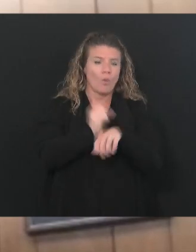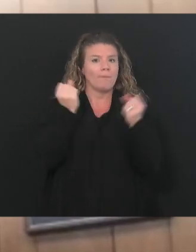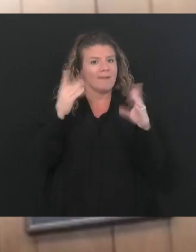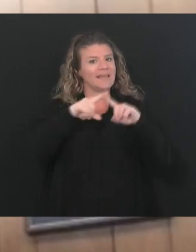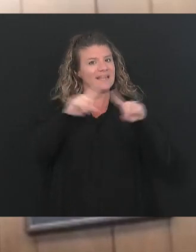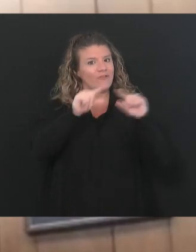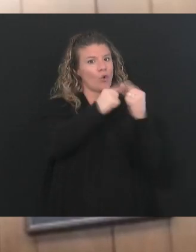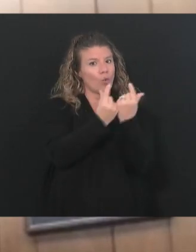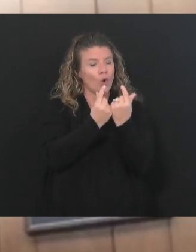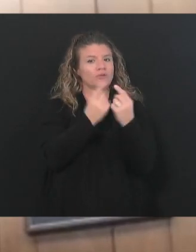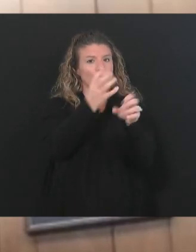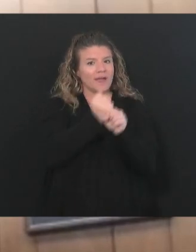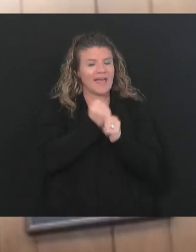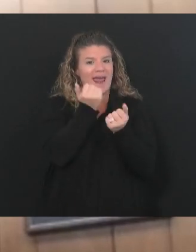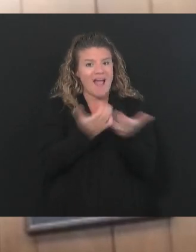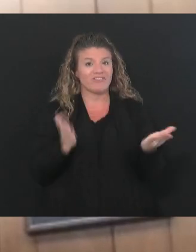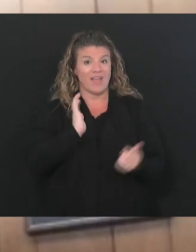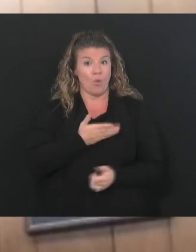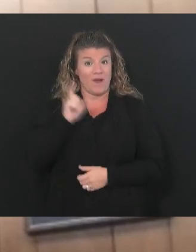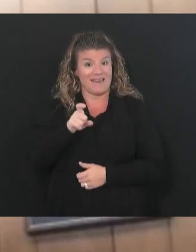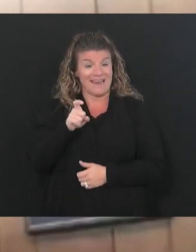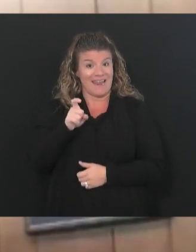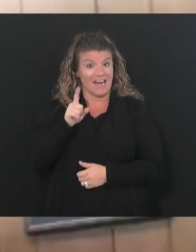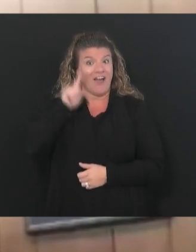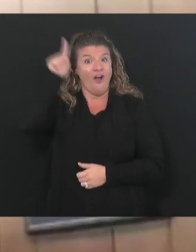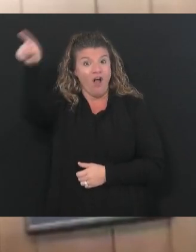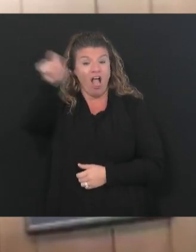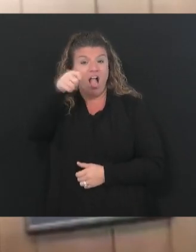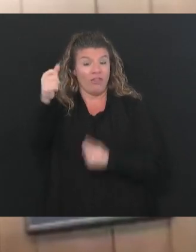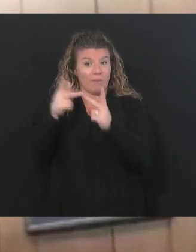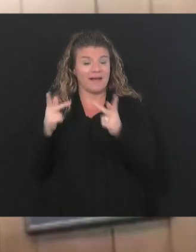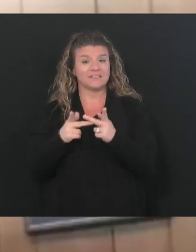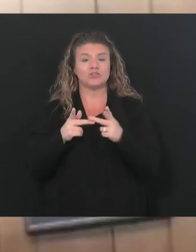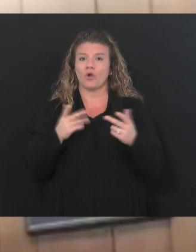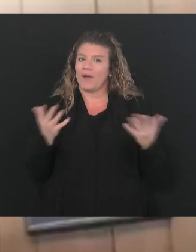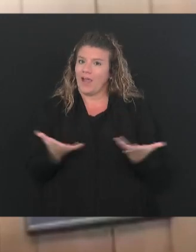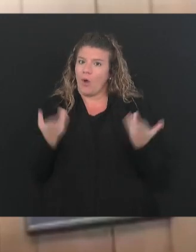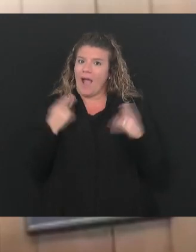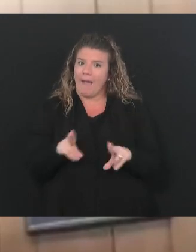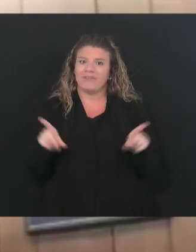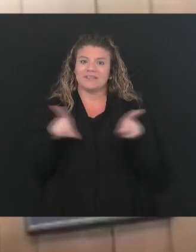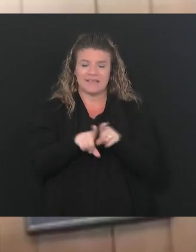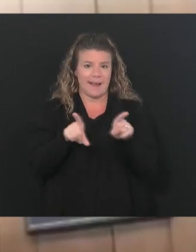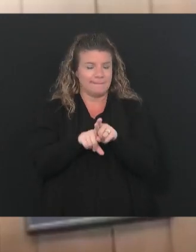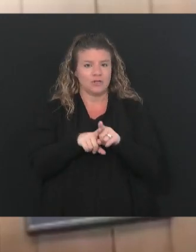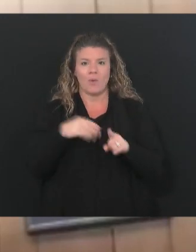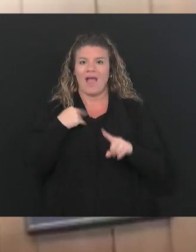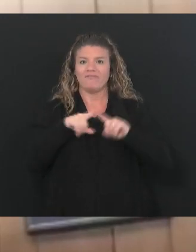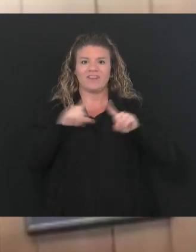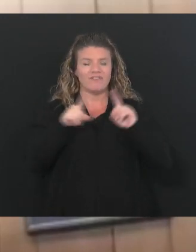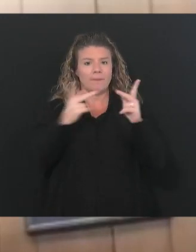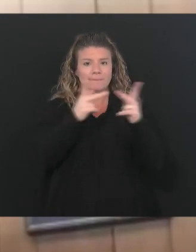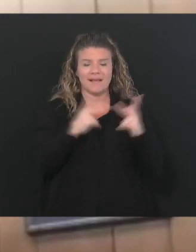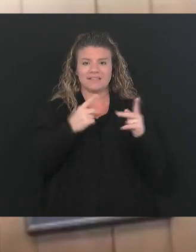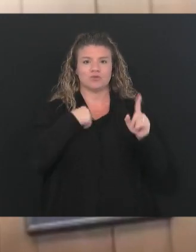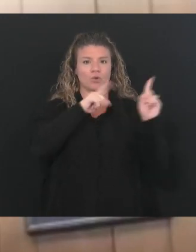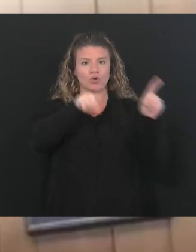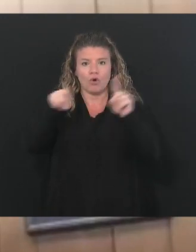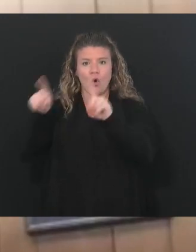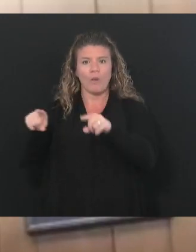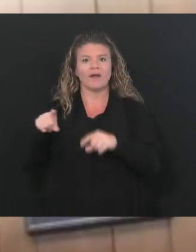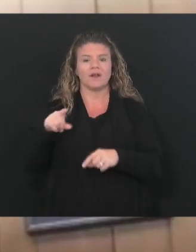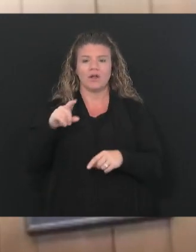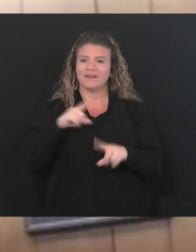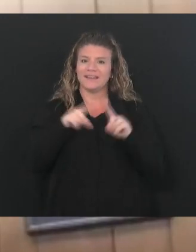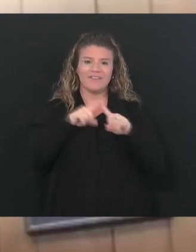sources of supply. So a number of different private supply chains, as well as the system that is out there with FEMA to be